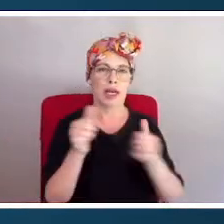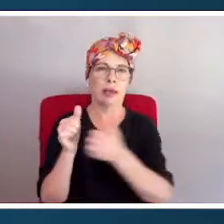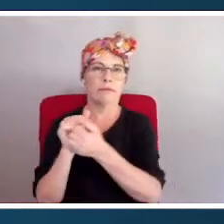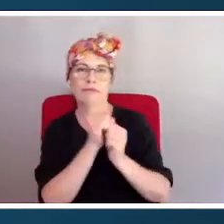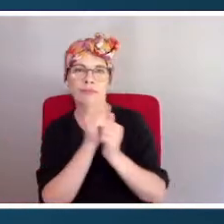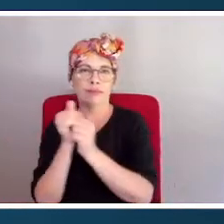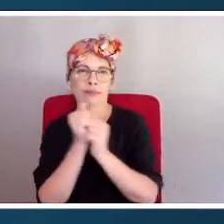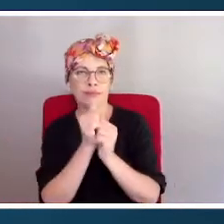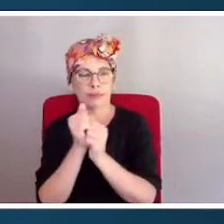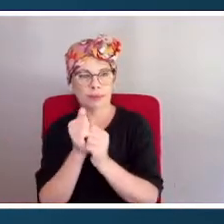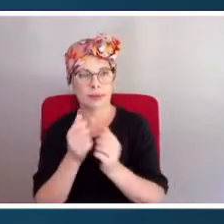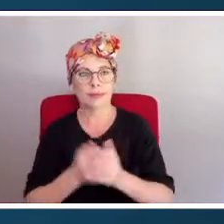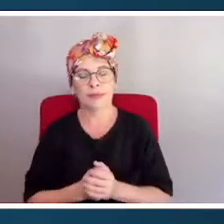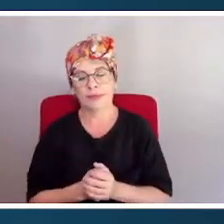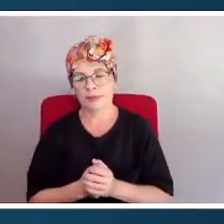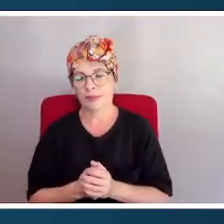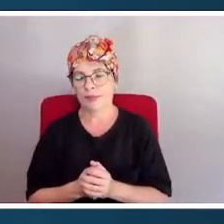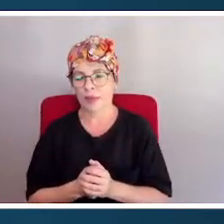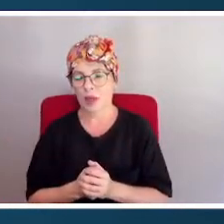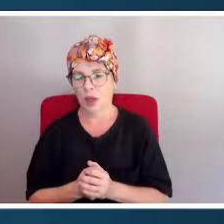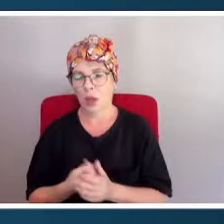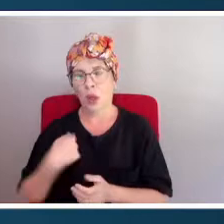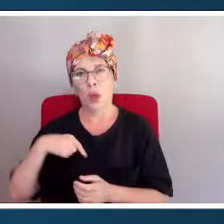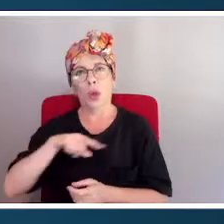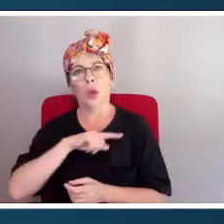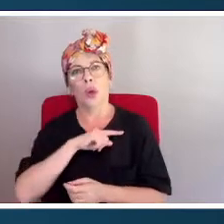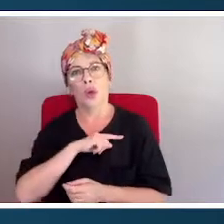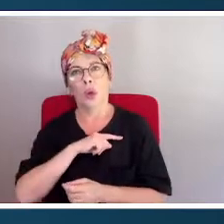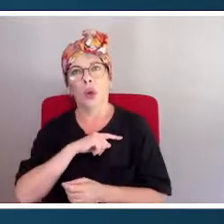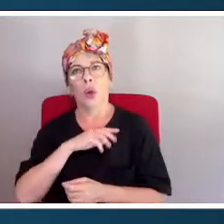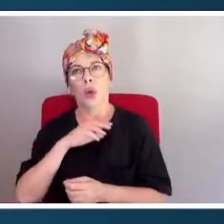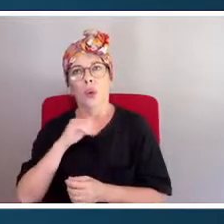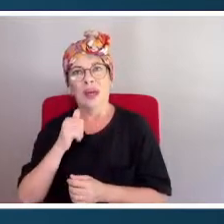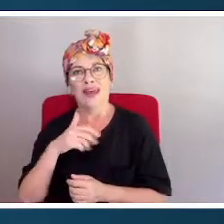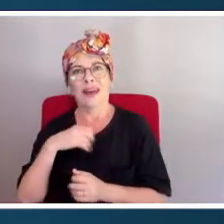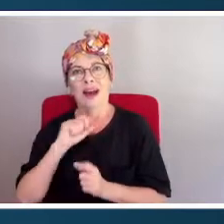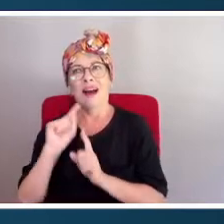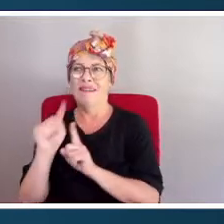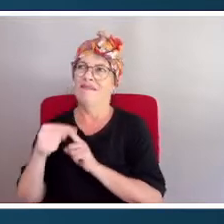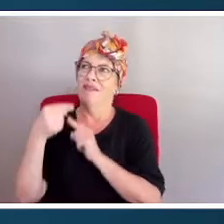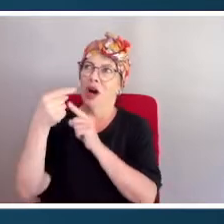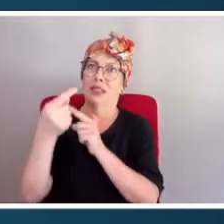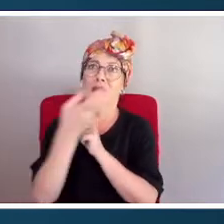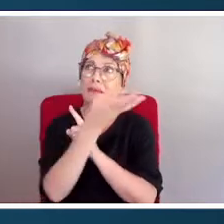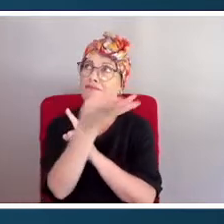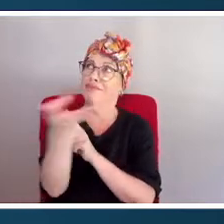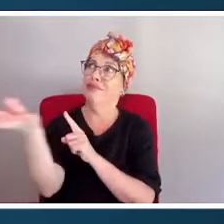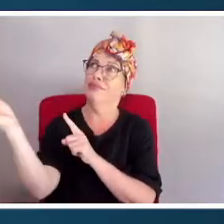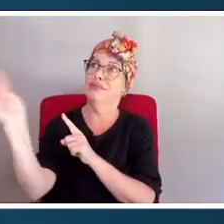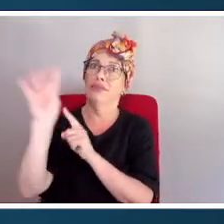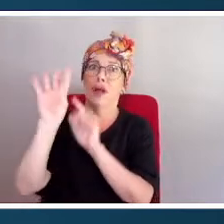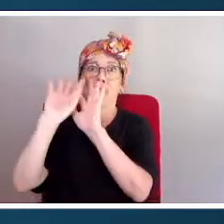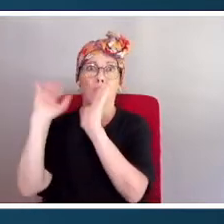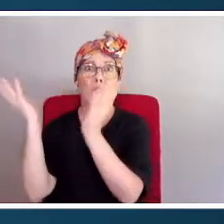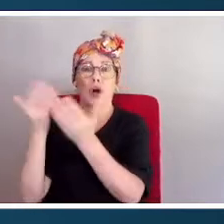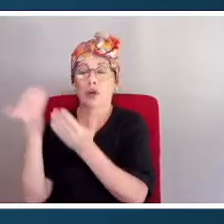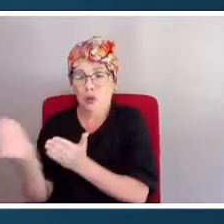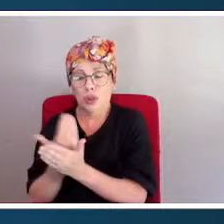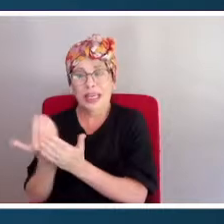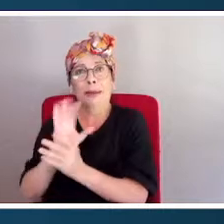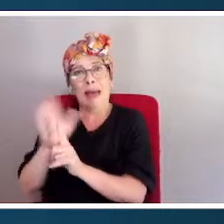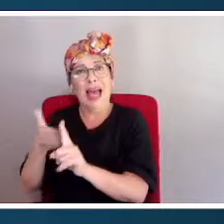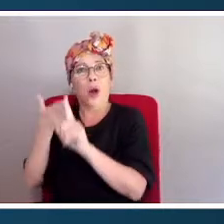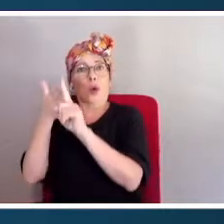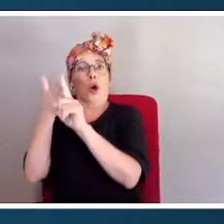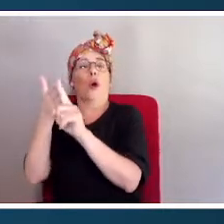We are fighting against much of the world to hold on to this goal. It would be unfortunate if we could